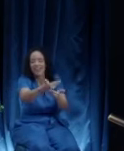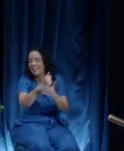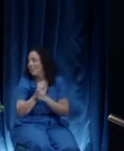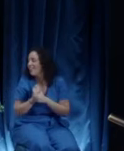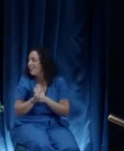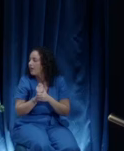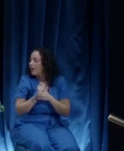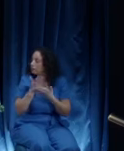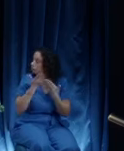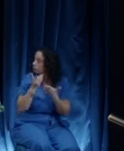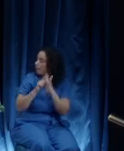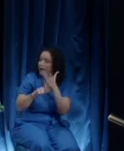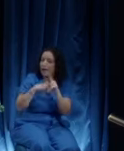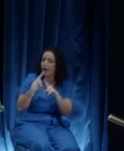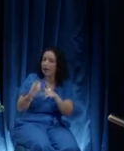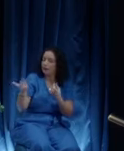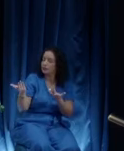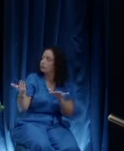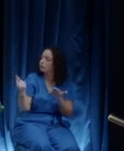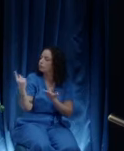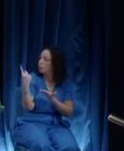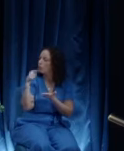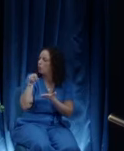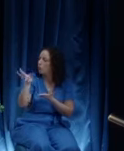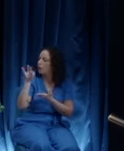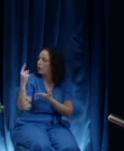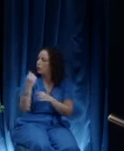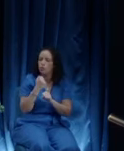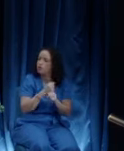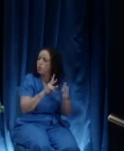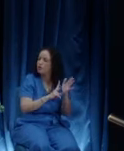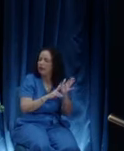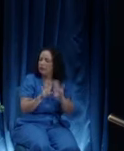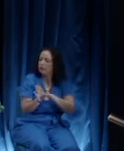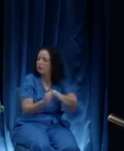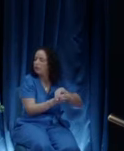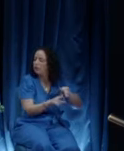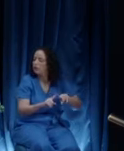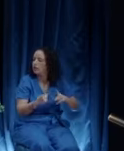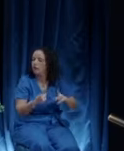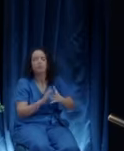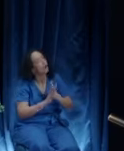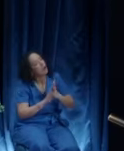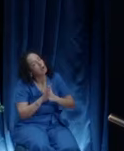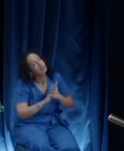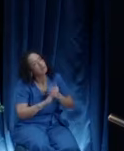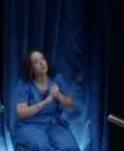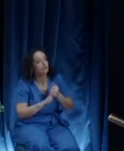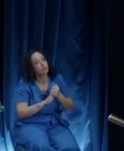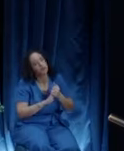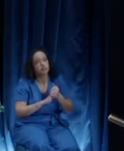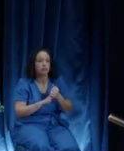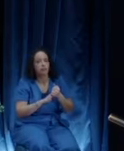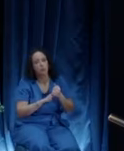Alex, I mean, do you have a better candidate than George Villiers? Well, I suppose it wouldn't be too difficult to find a more